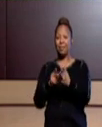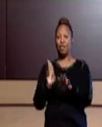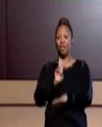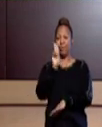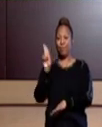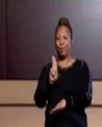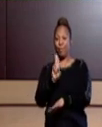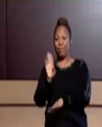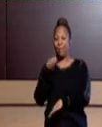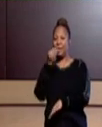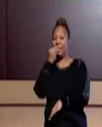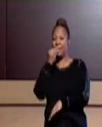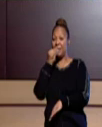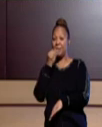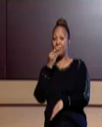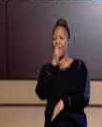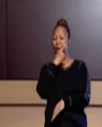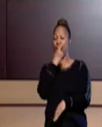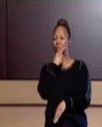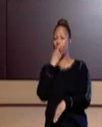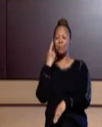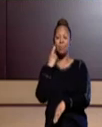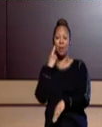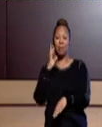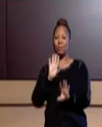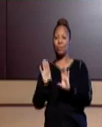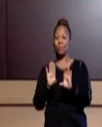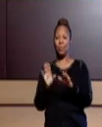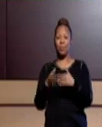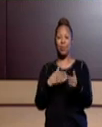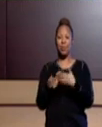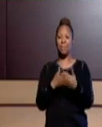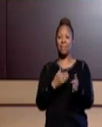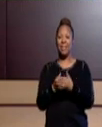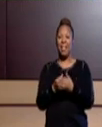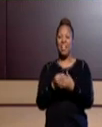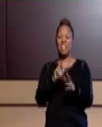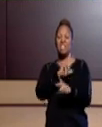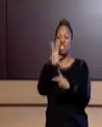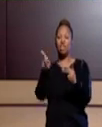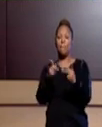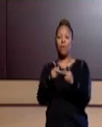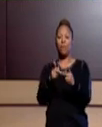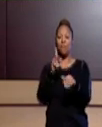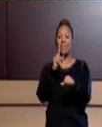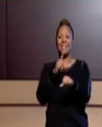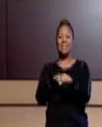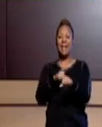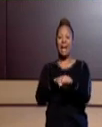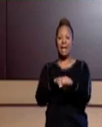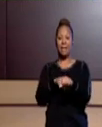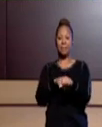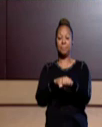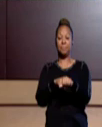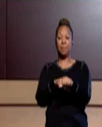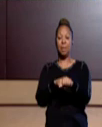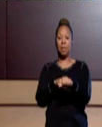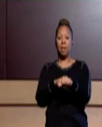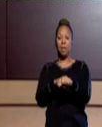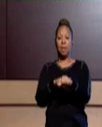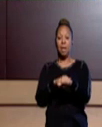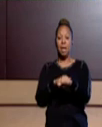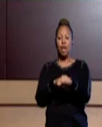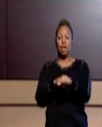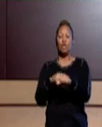and you back sitting at restaurants, and you back doing you. This is the perfect time to bring some things